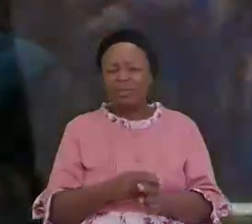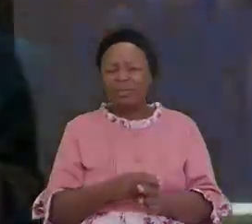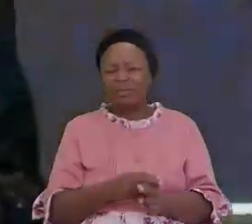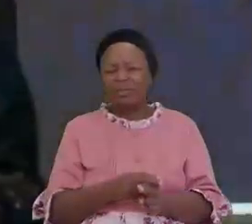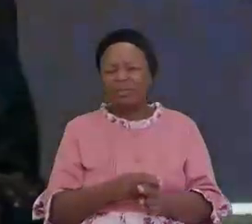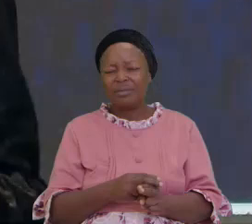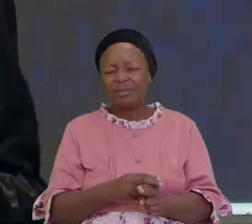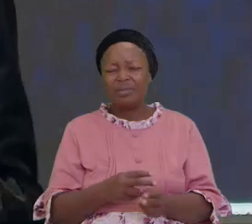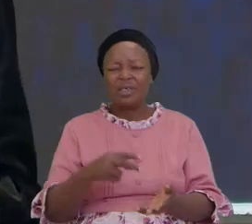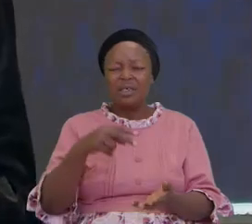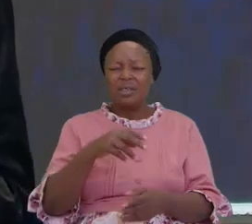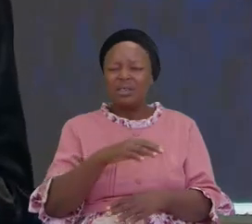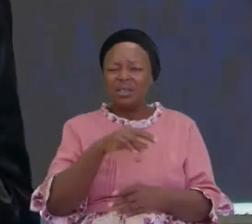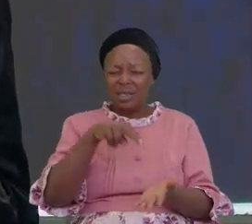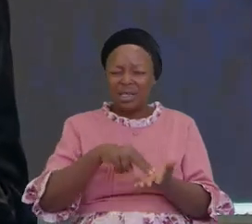Stand, don't sit.